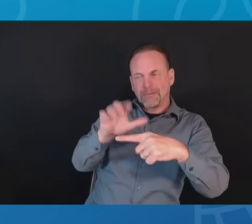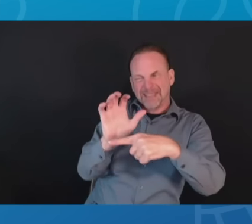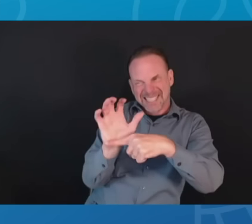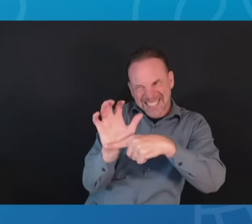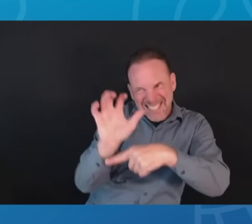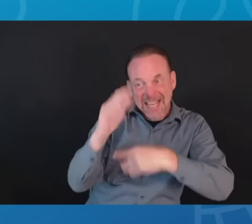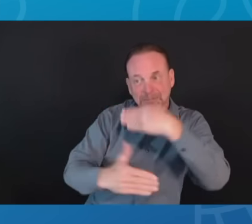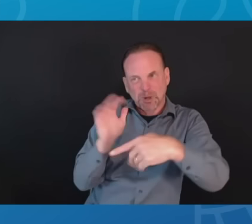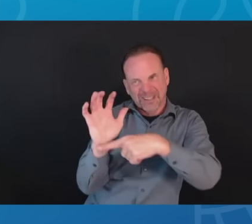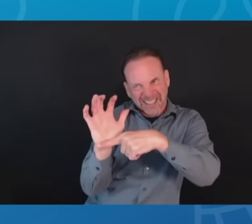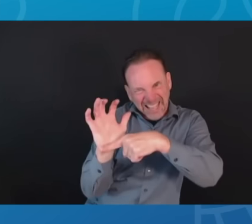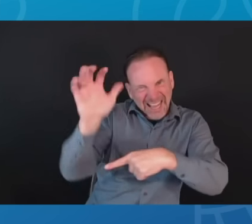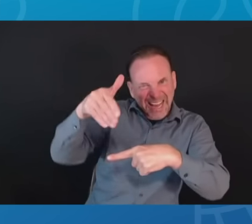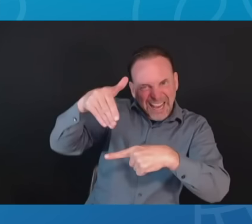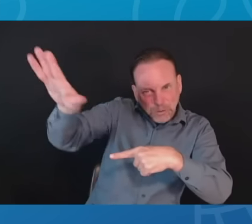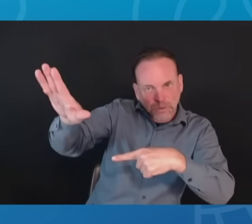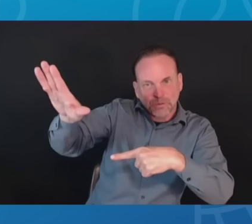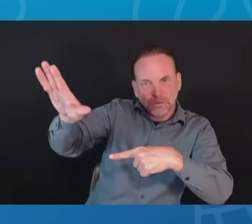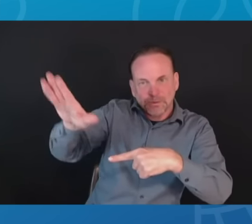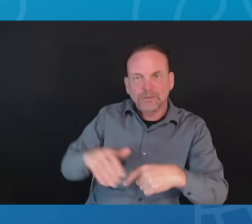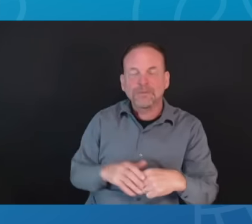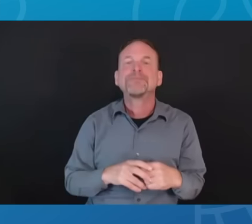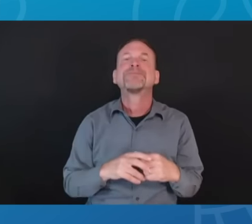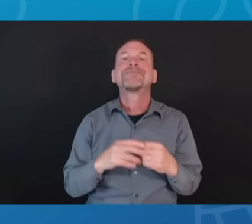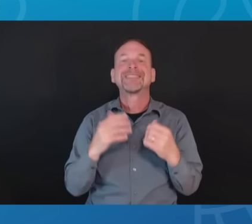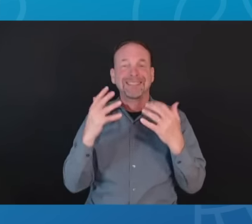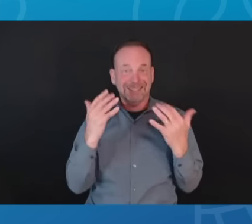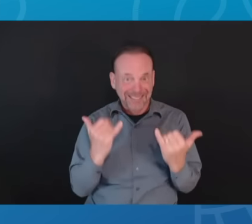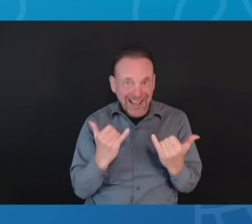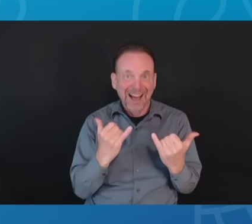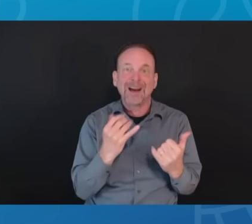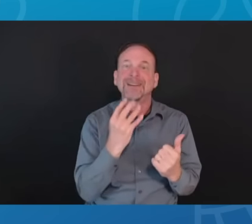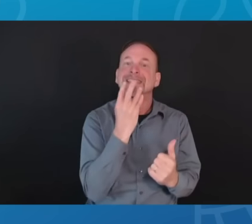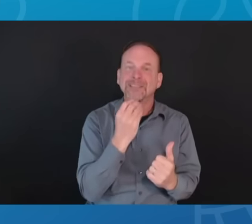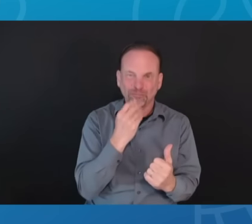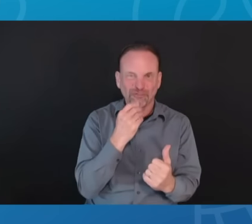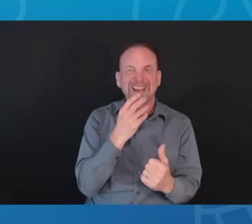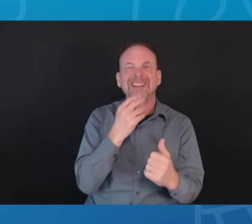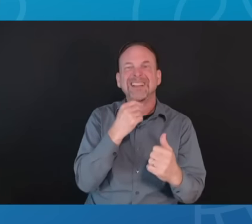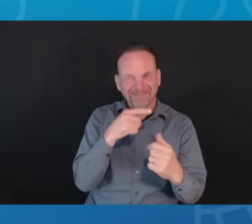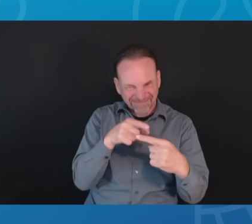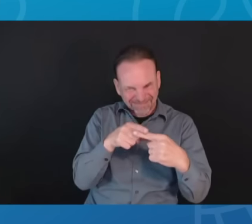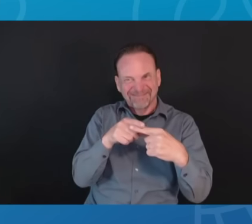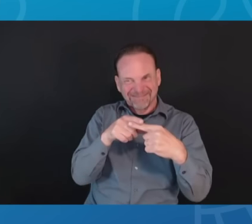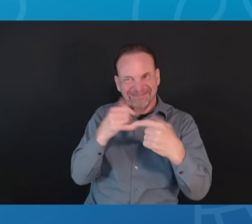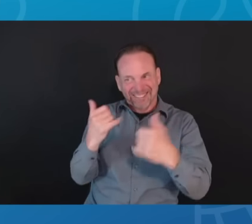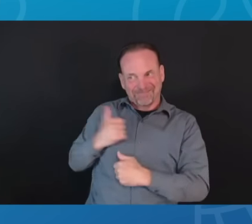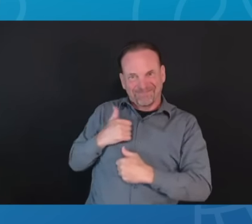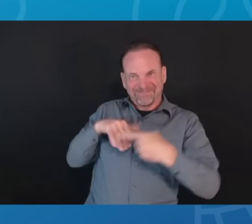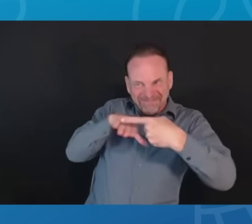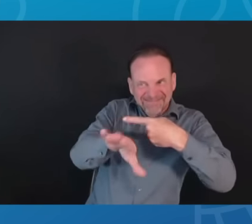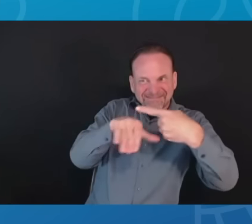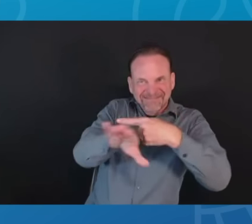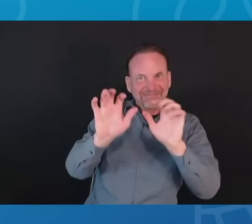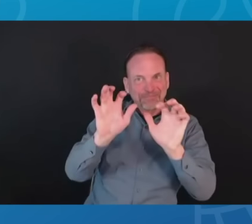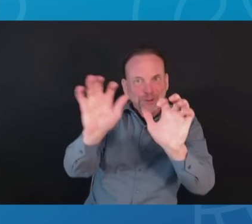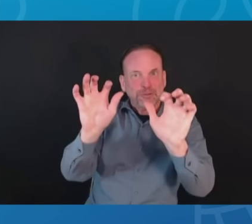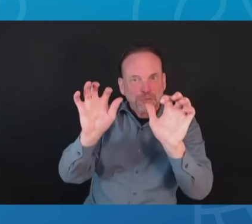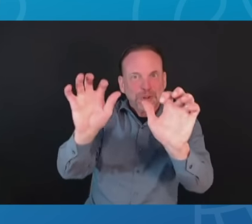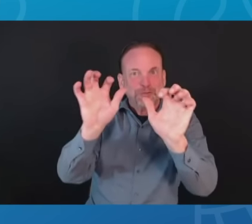conducting operations to push Hezbollah back. Yeah. We hope those operations are successful. So and UNIFIL, push them back, we want UNIFIL and the